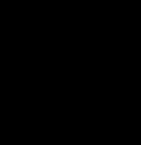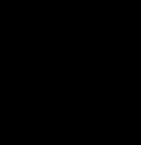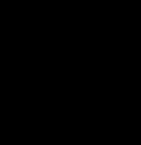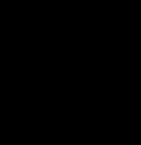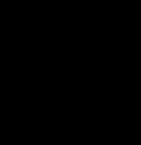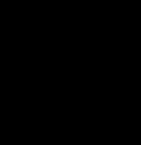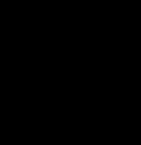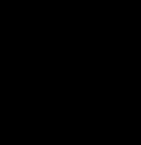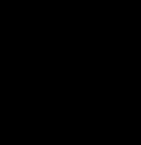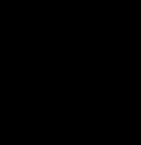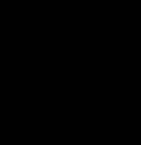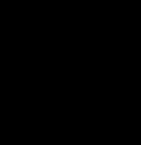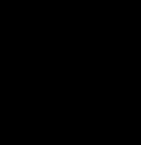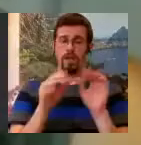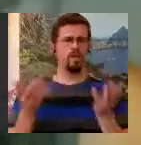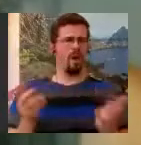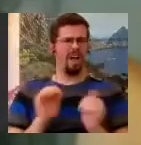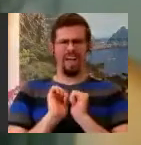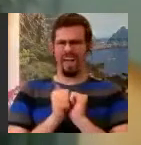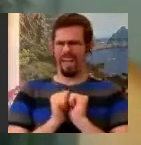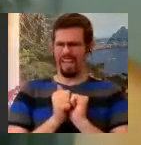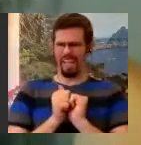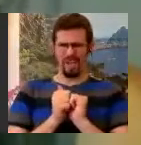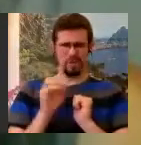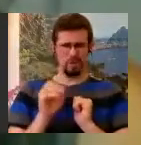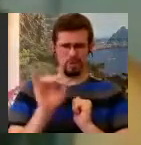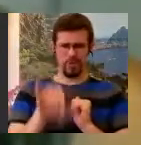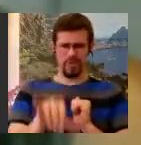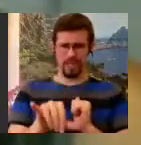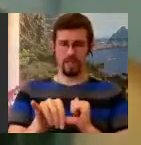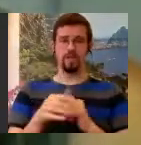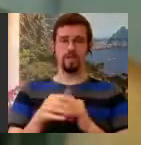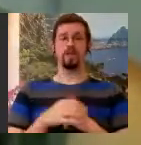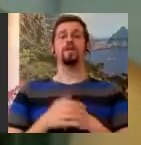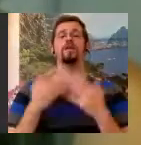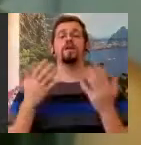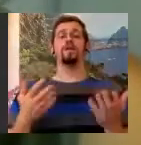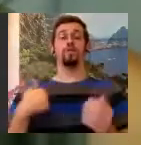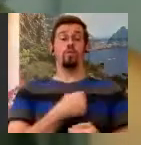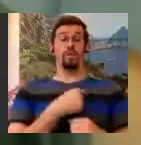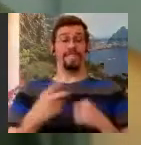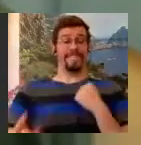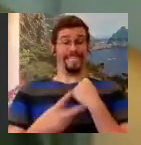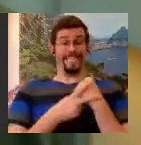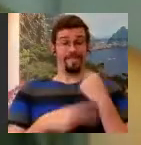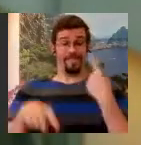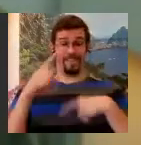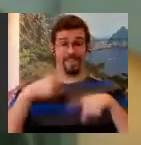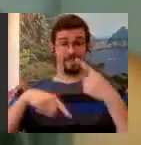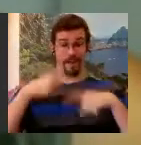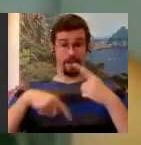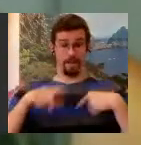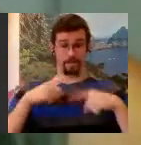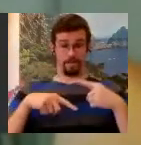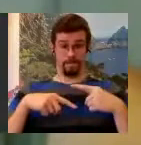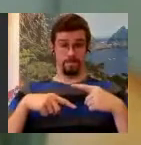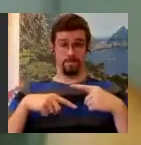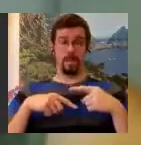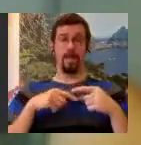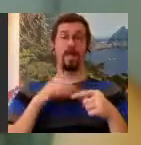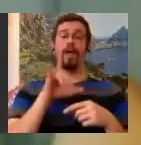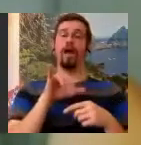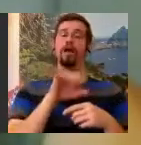is this possible? This is possible because when we save a sign, we save it in the database